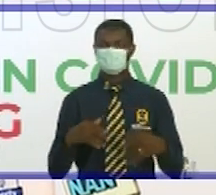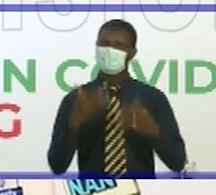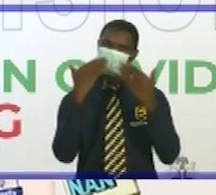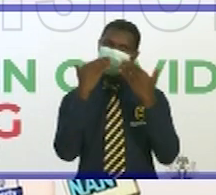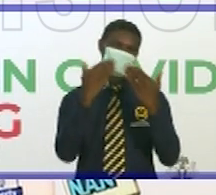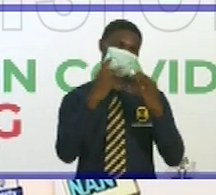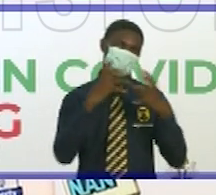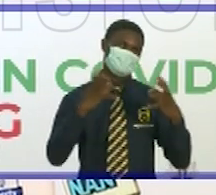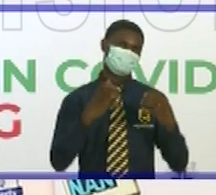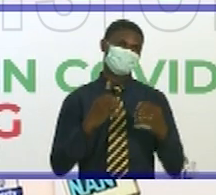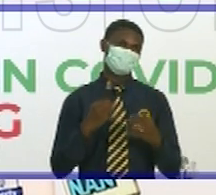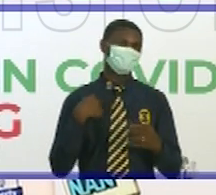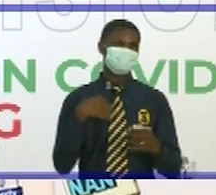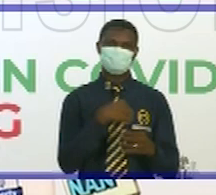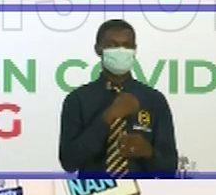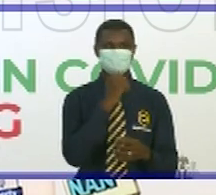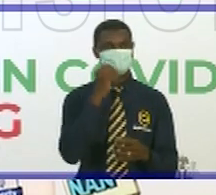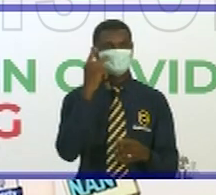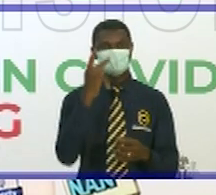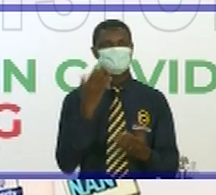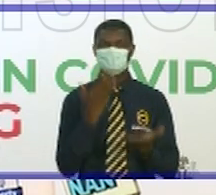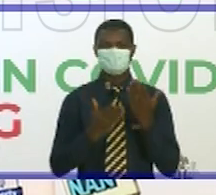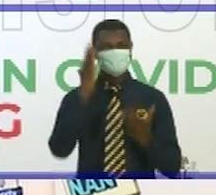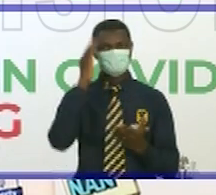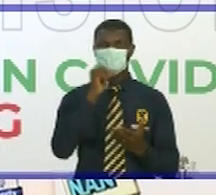it doesn't look as if it's going to end soon.